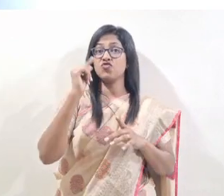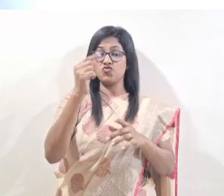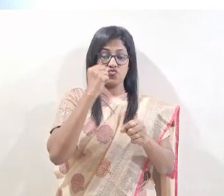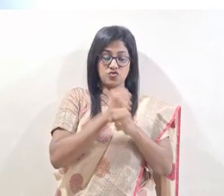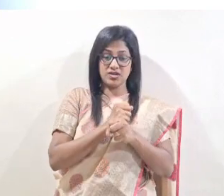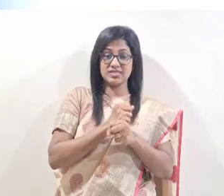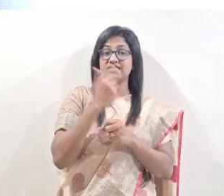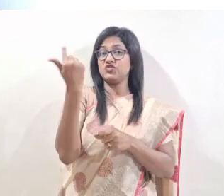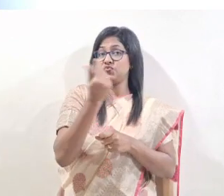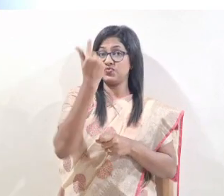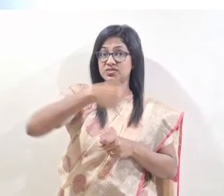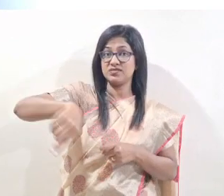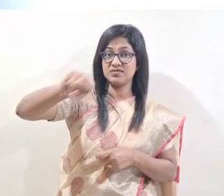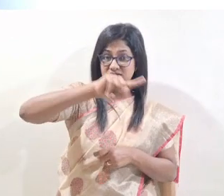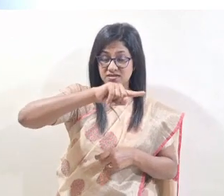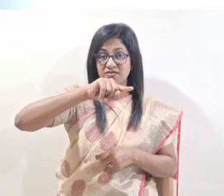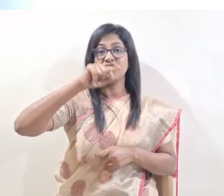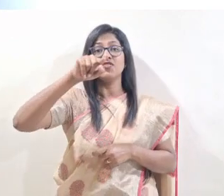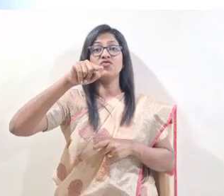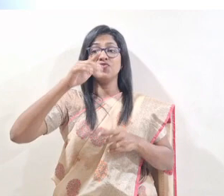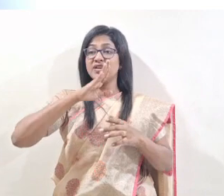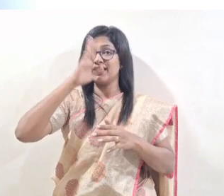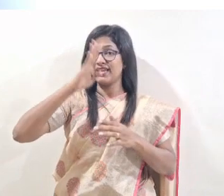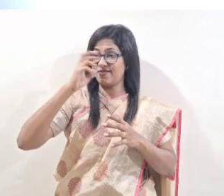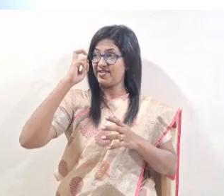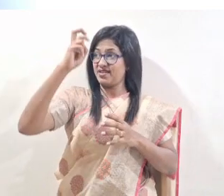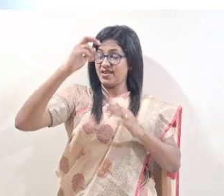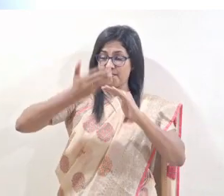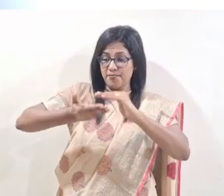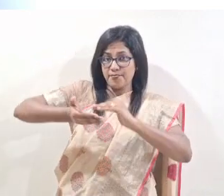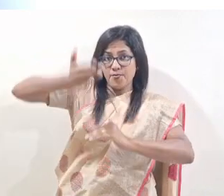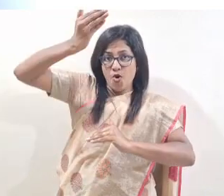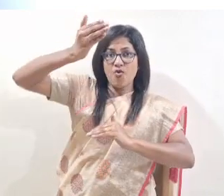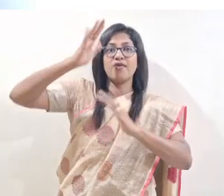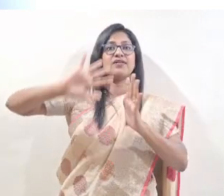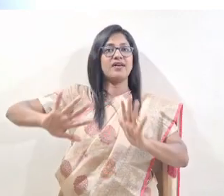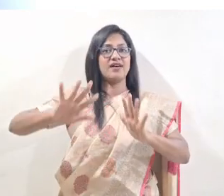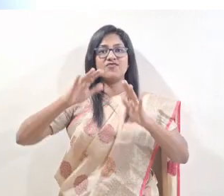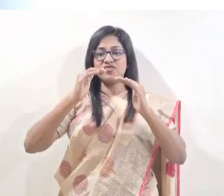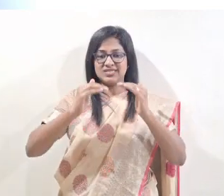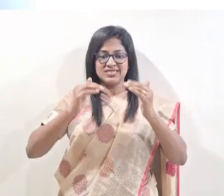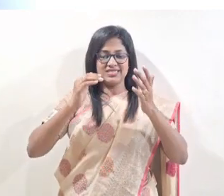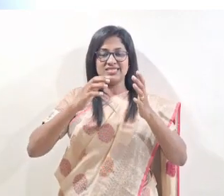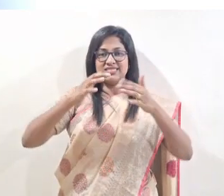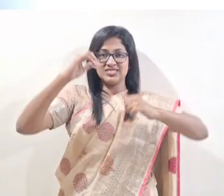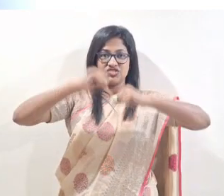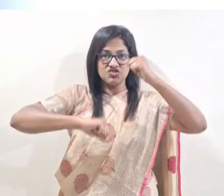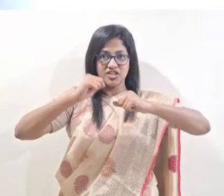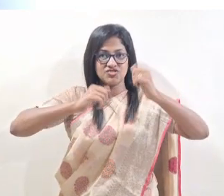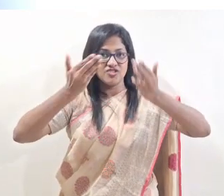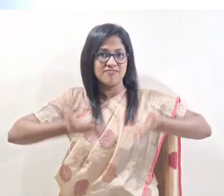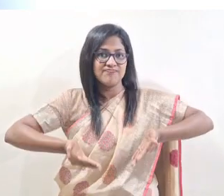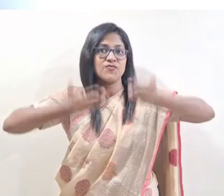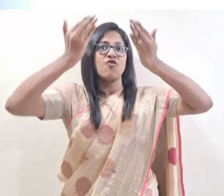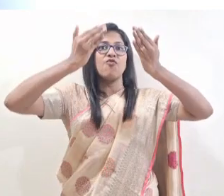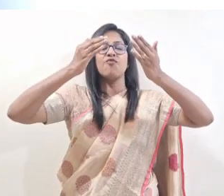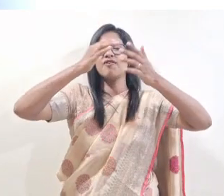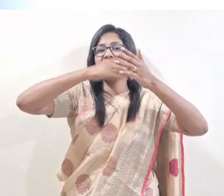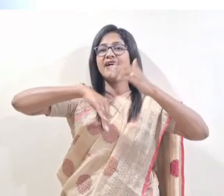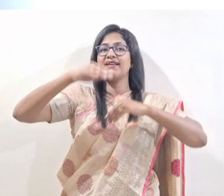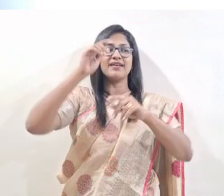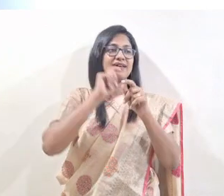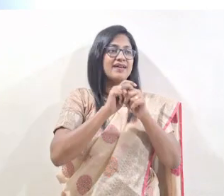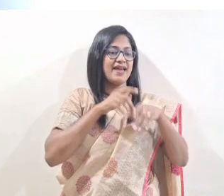use U-girders, you are actually reducing the height of your train, you are reducing the moments, you are reducing the structures, you're reducing a lot of